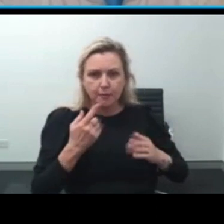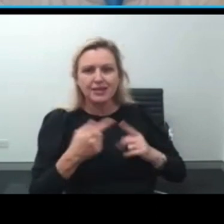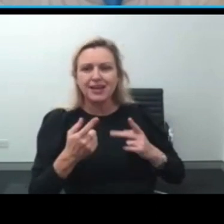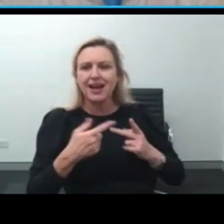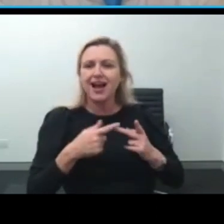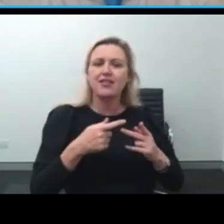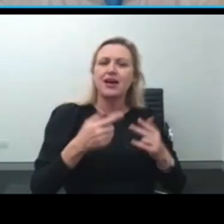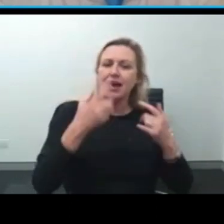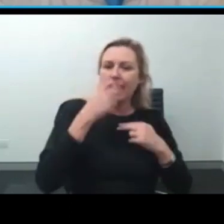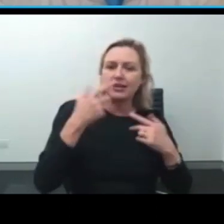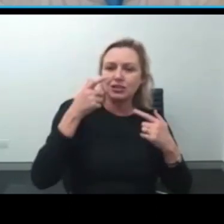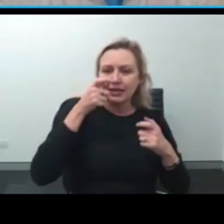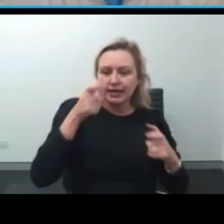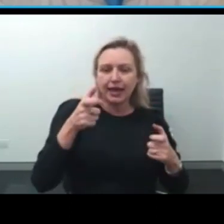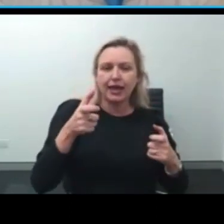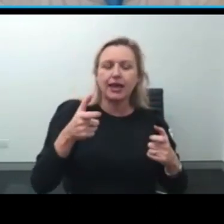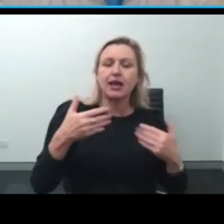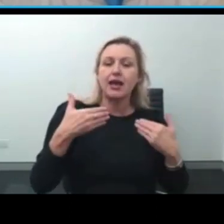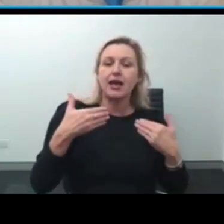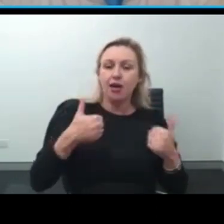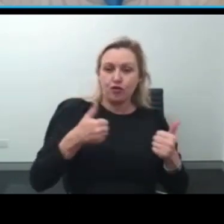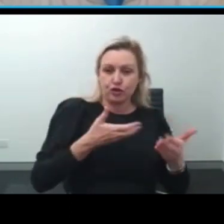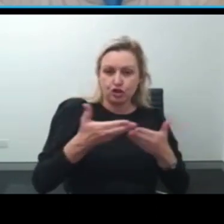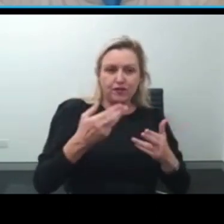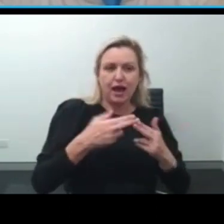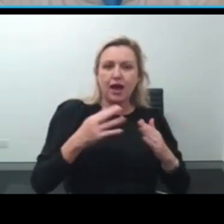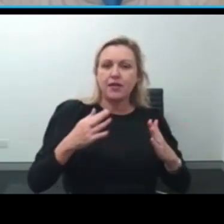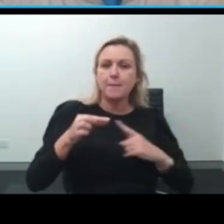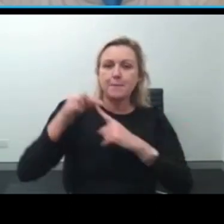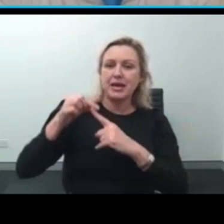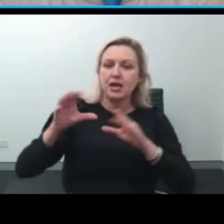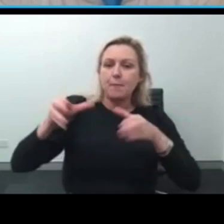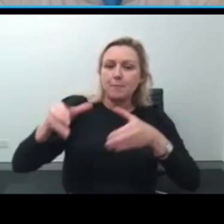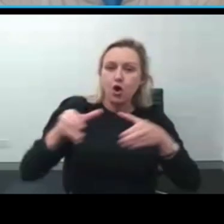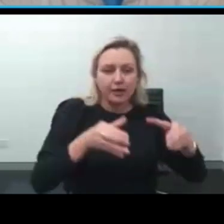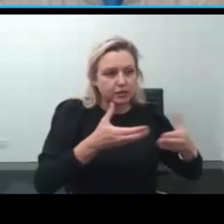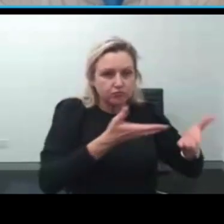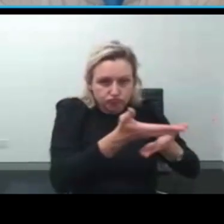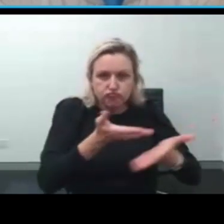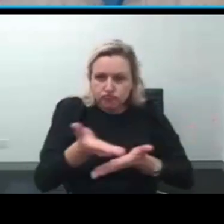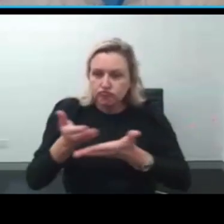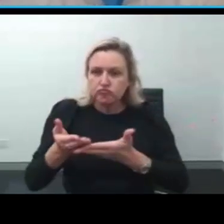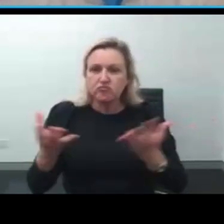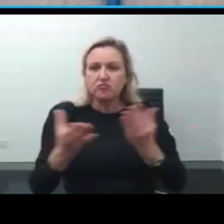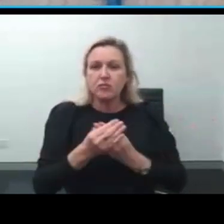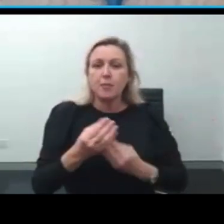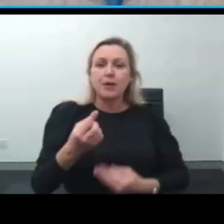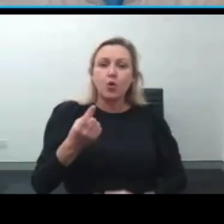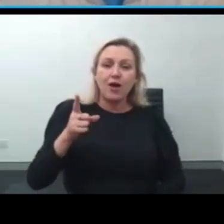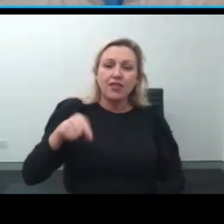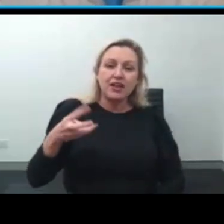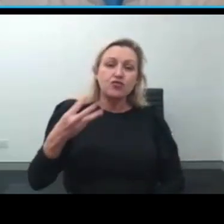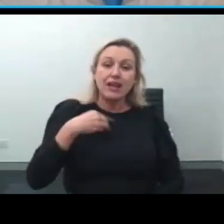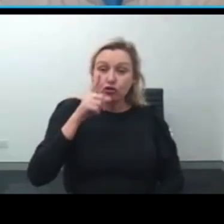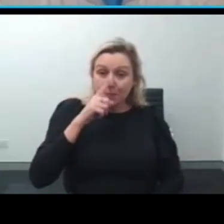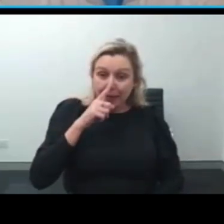so including older Australians, providers and peak bodies. In total, we spoke to around 1,300 participants,